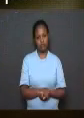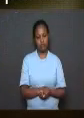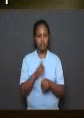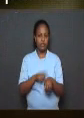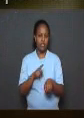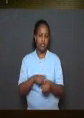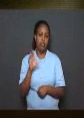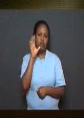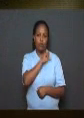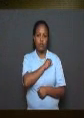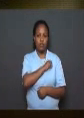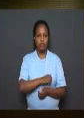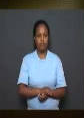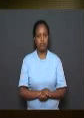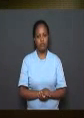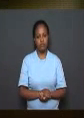Time's up.